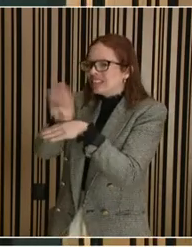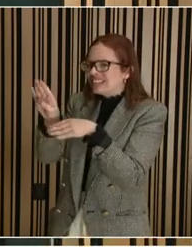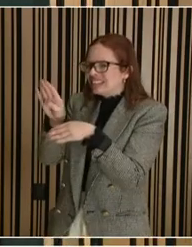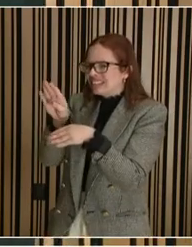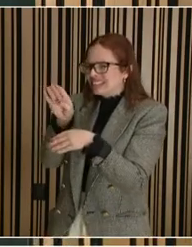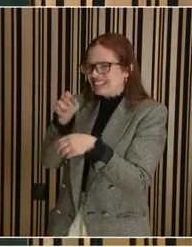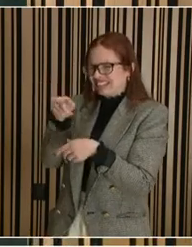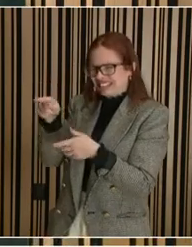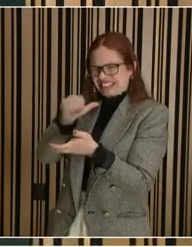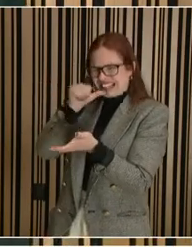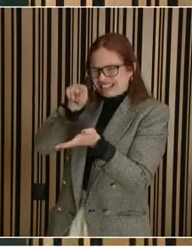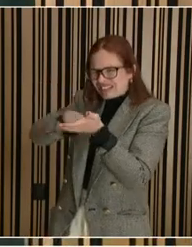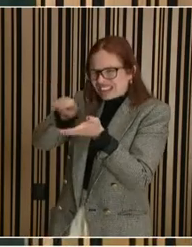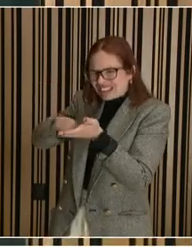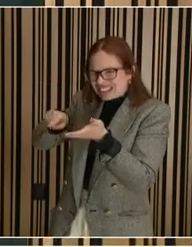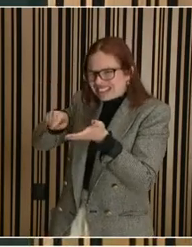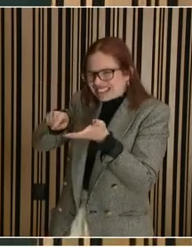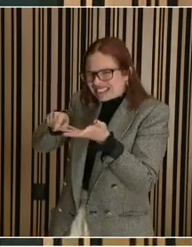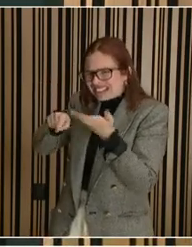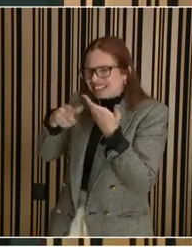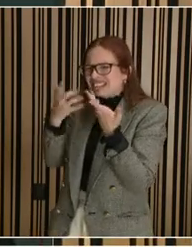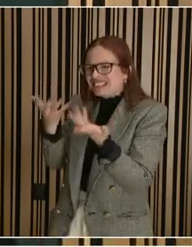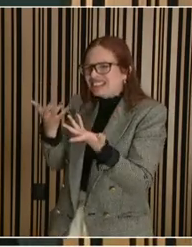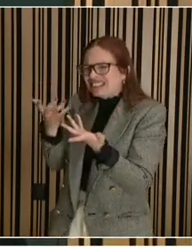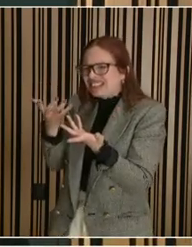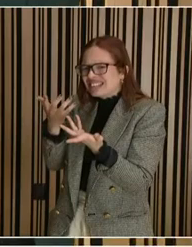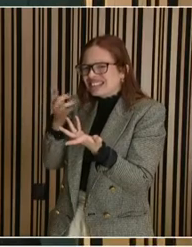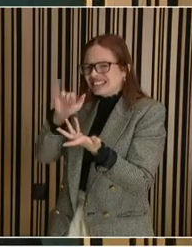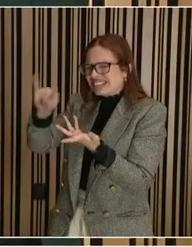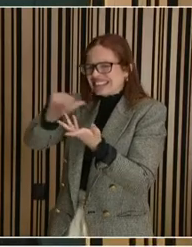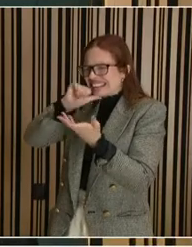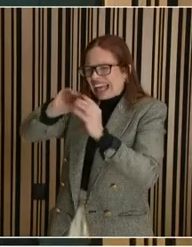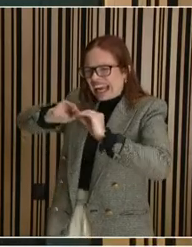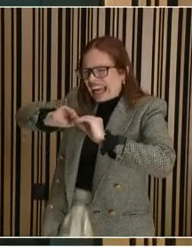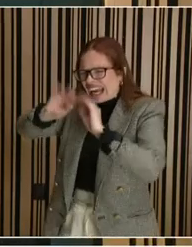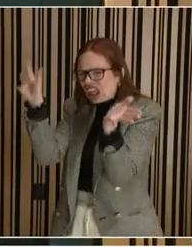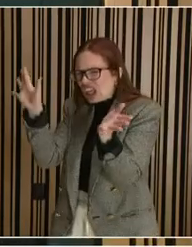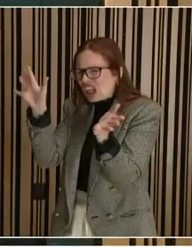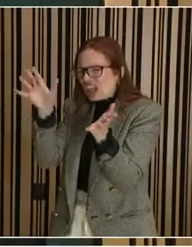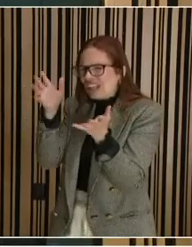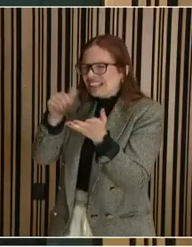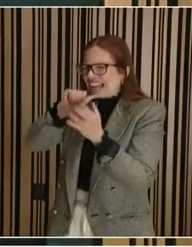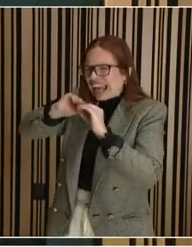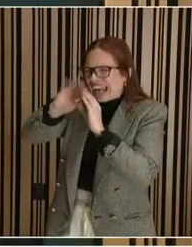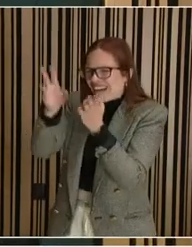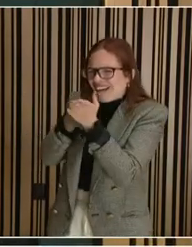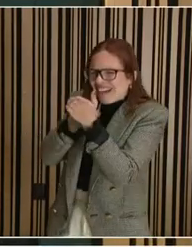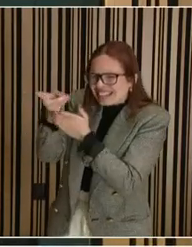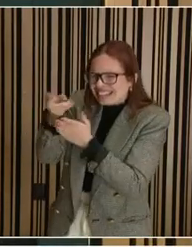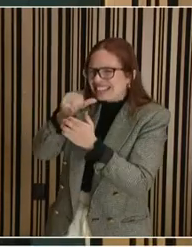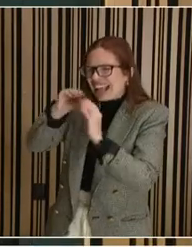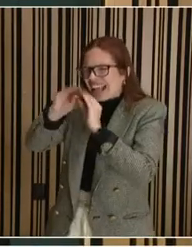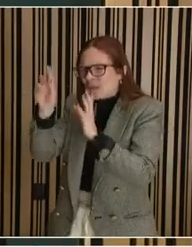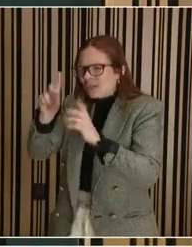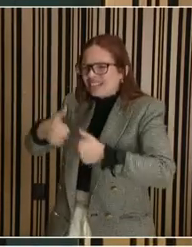to those who think there's a lack of transparency here and that people deserve to know more sooner?